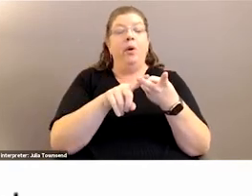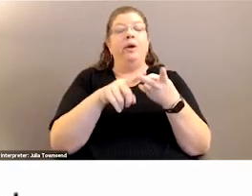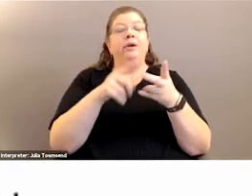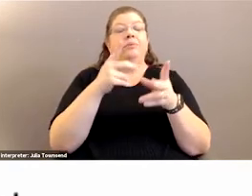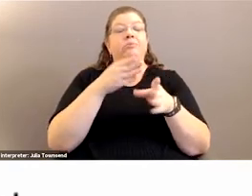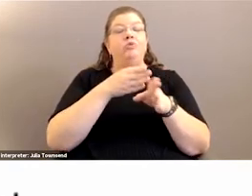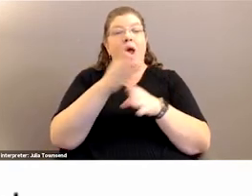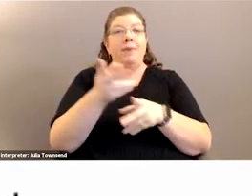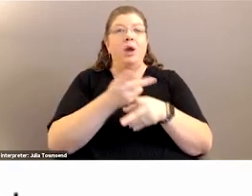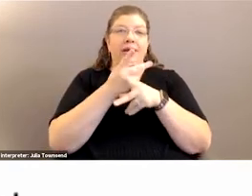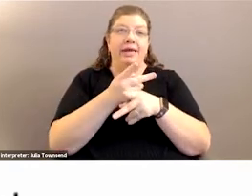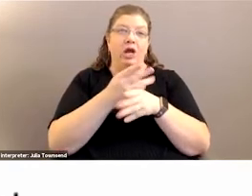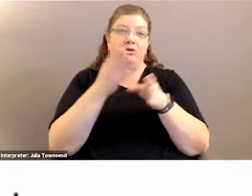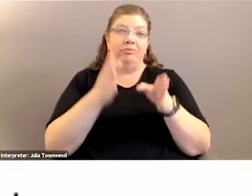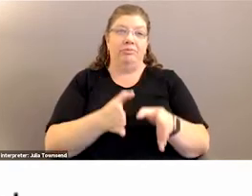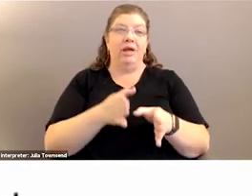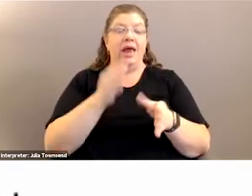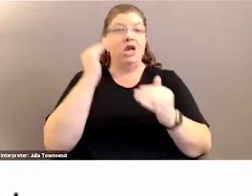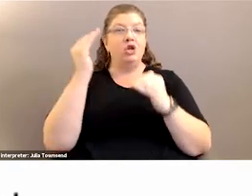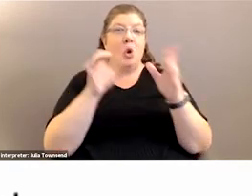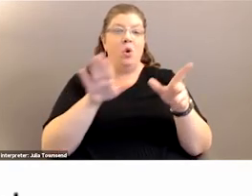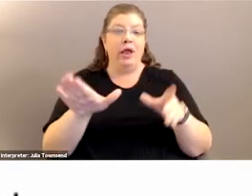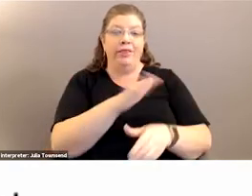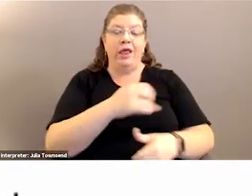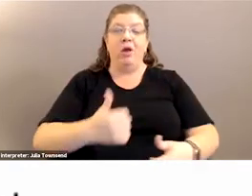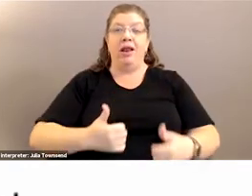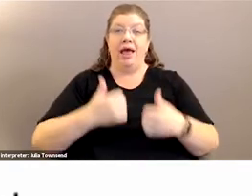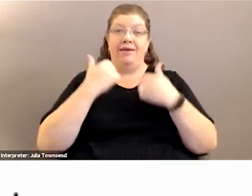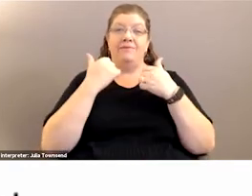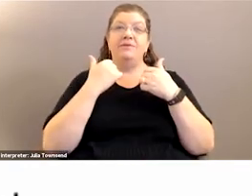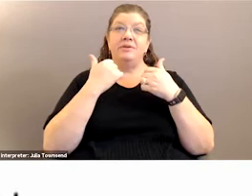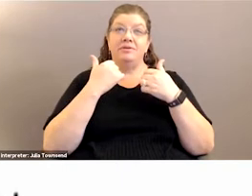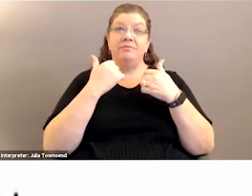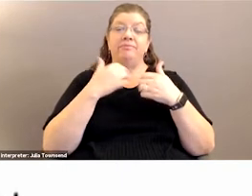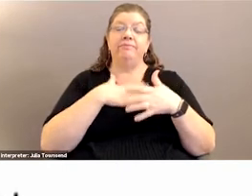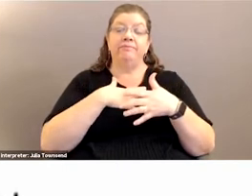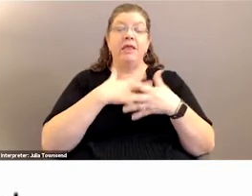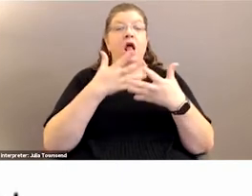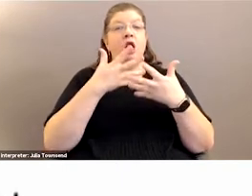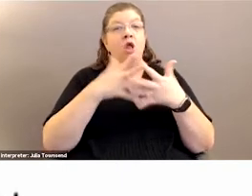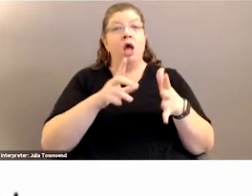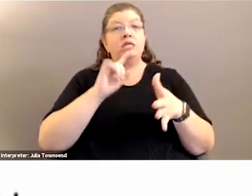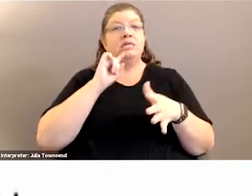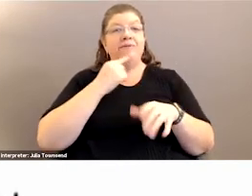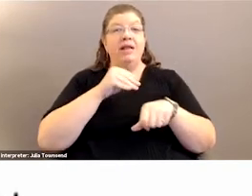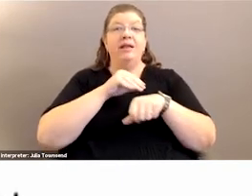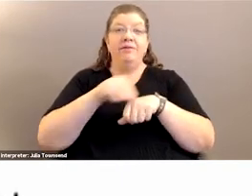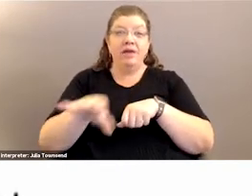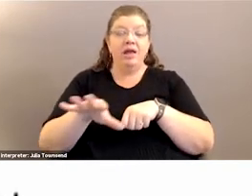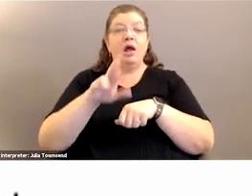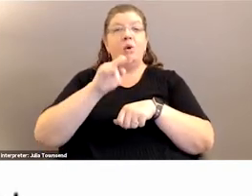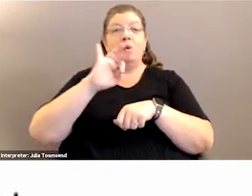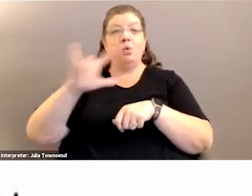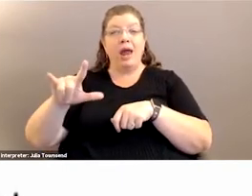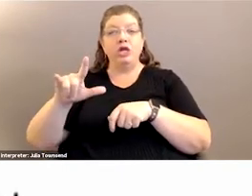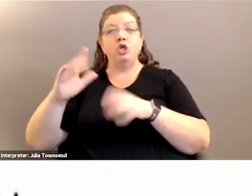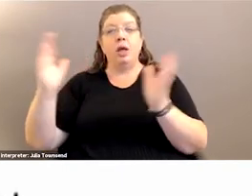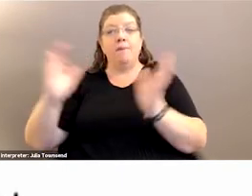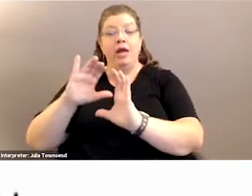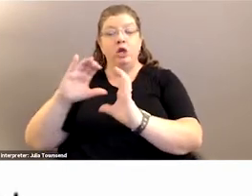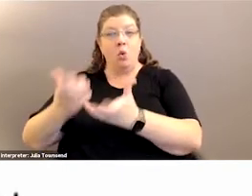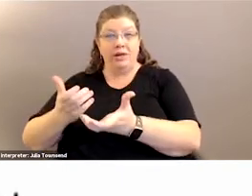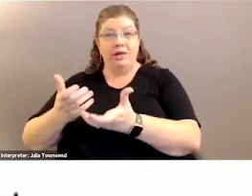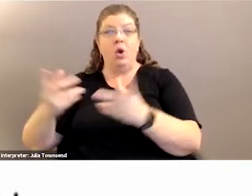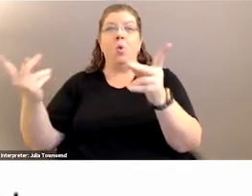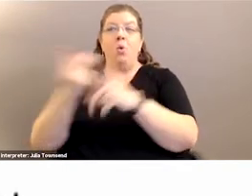the primary adult in their lives a loss that more severely affected racial minorities according to